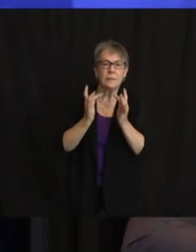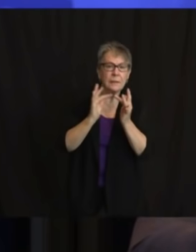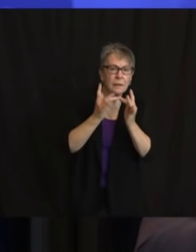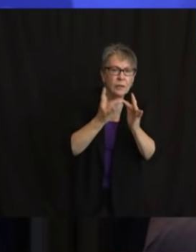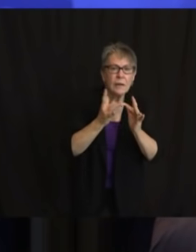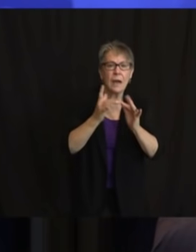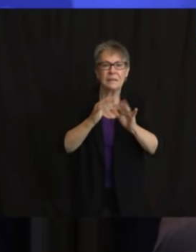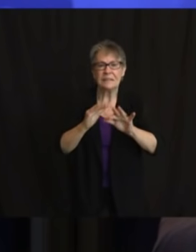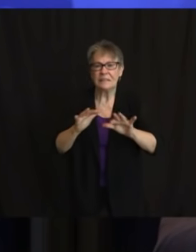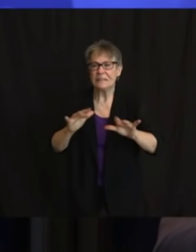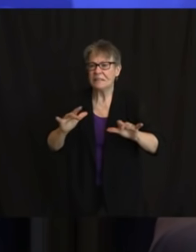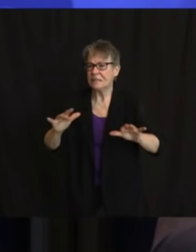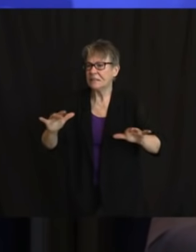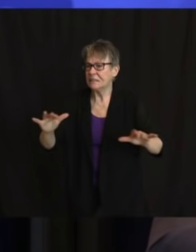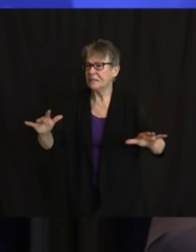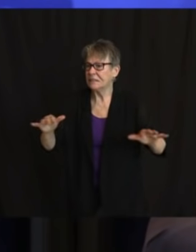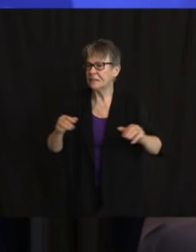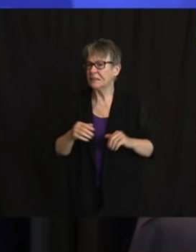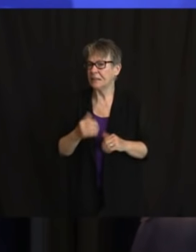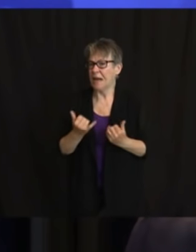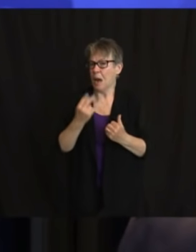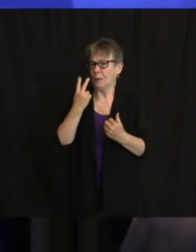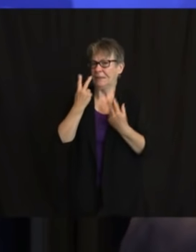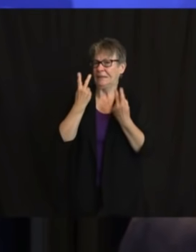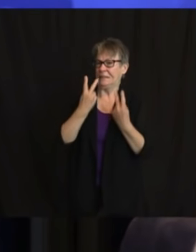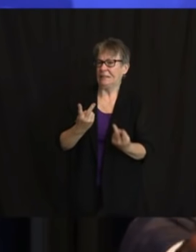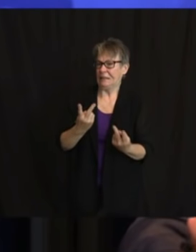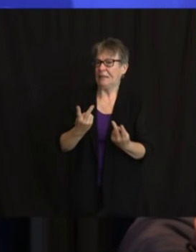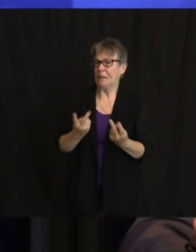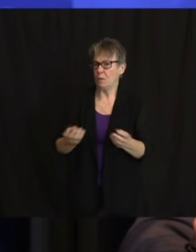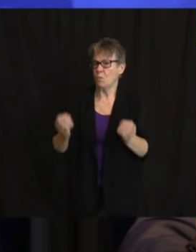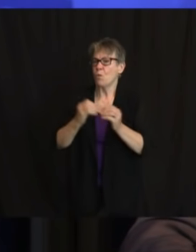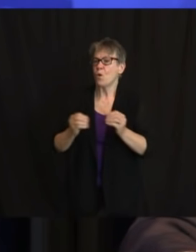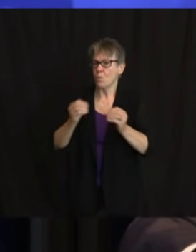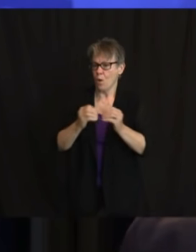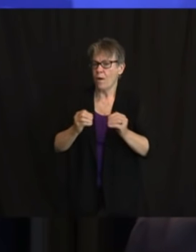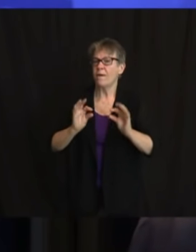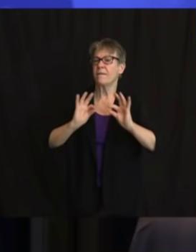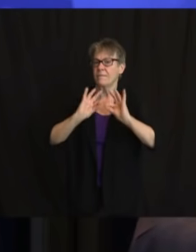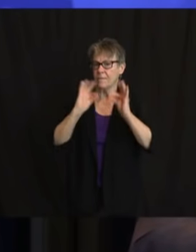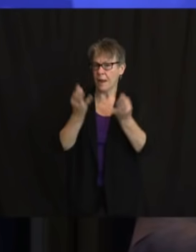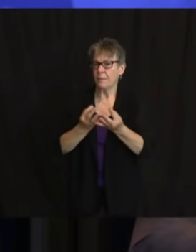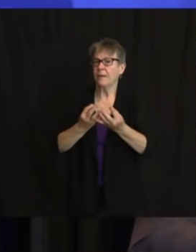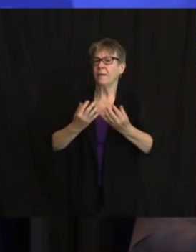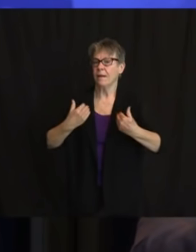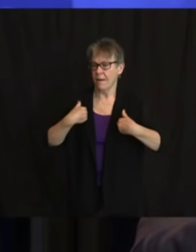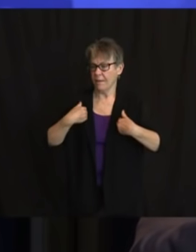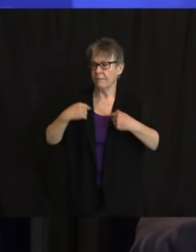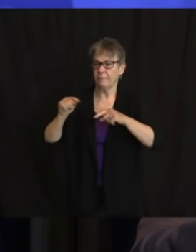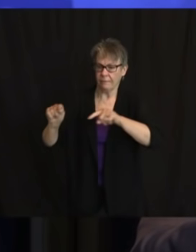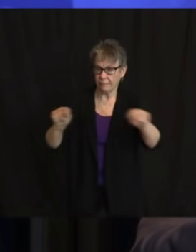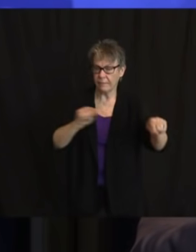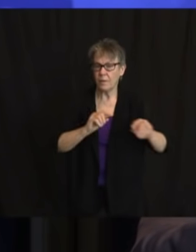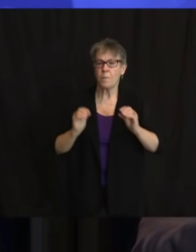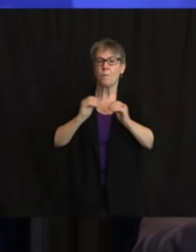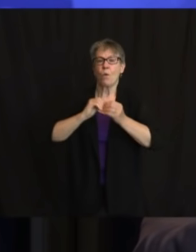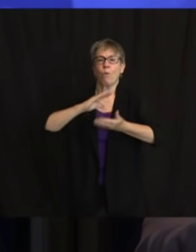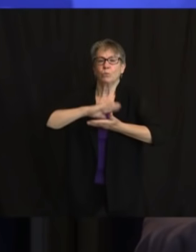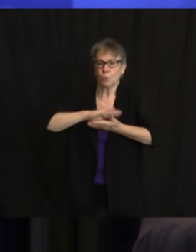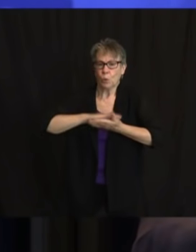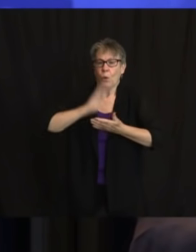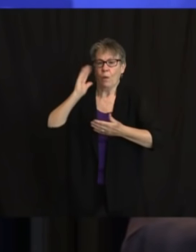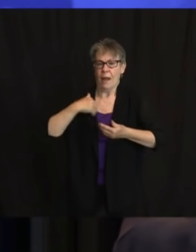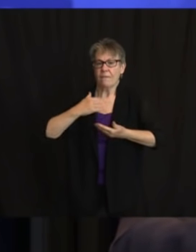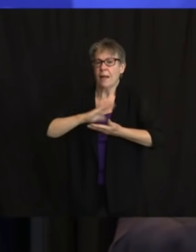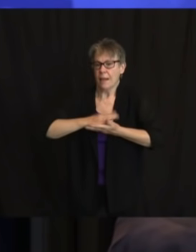that digital divide will be lessened as we move towards September. And in regards to, what was the second question was? Requirements, any loosening